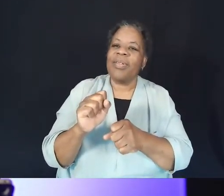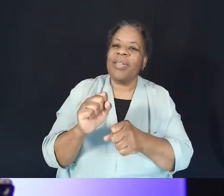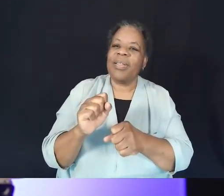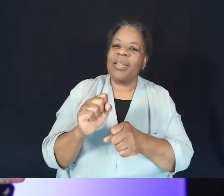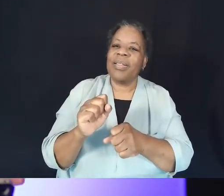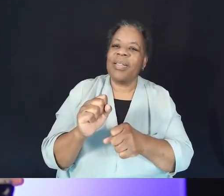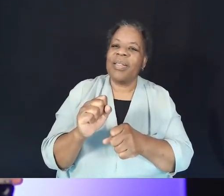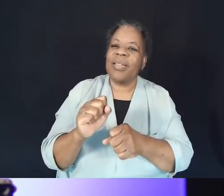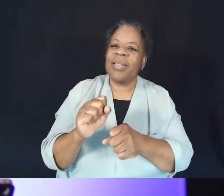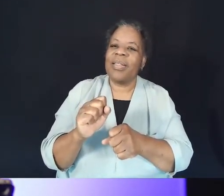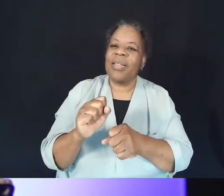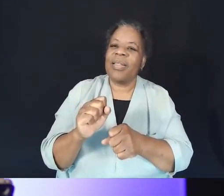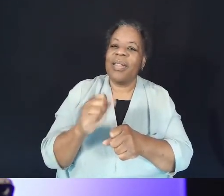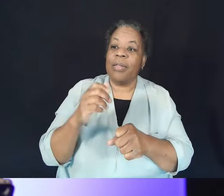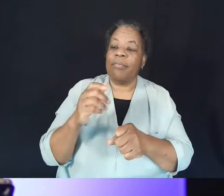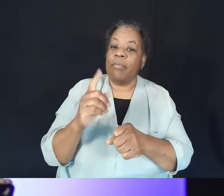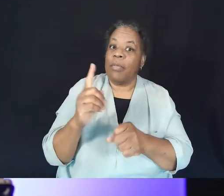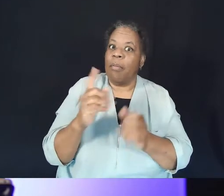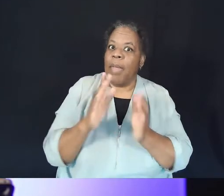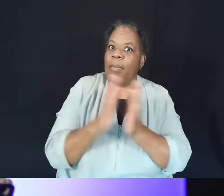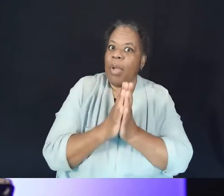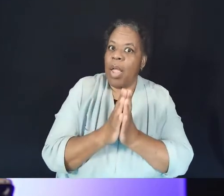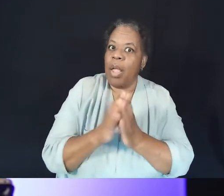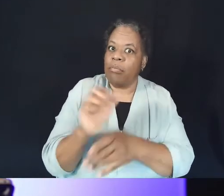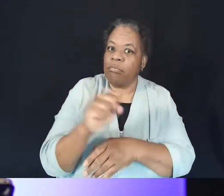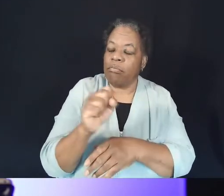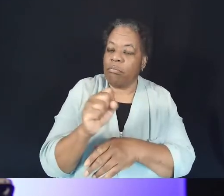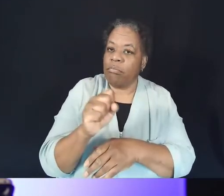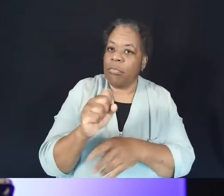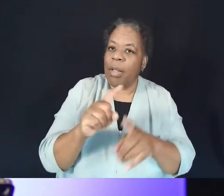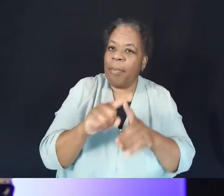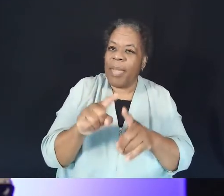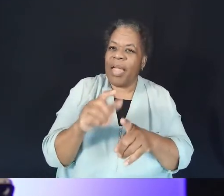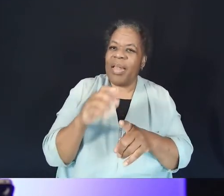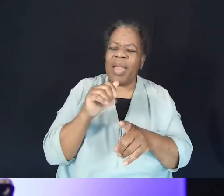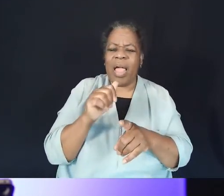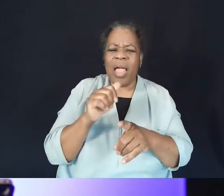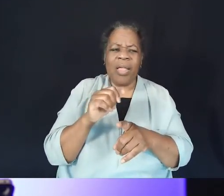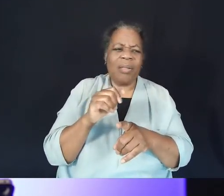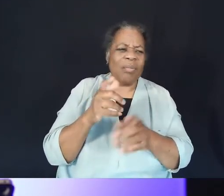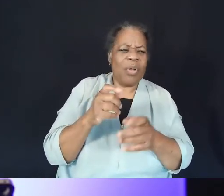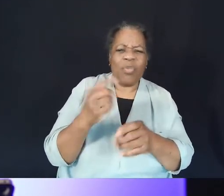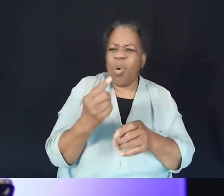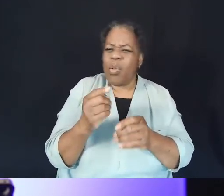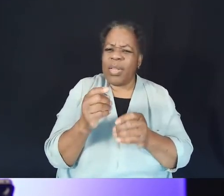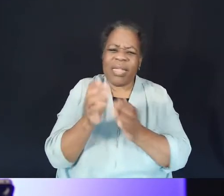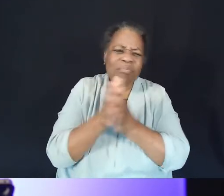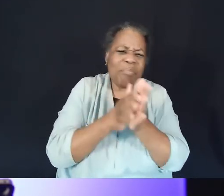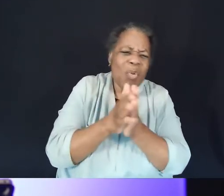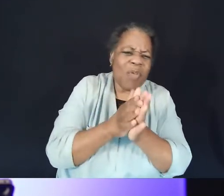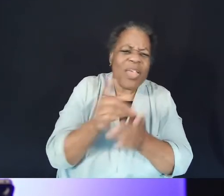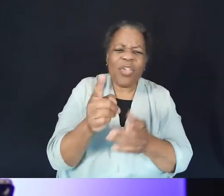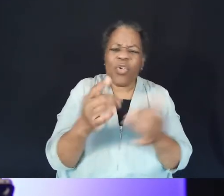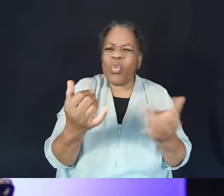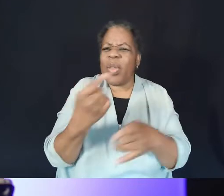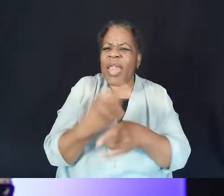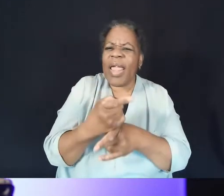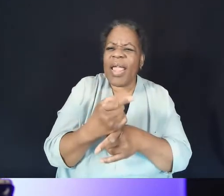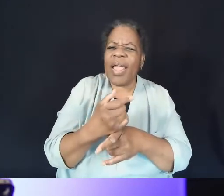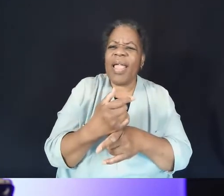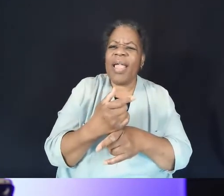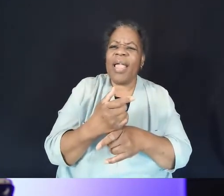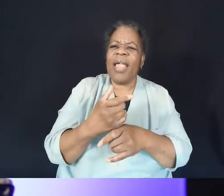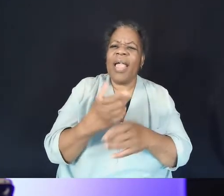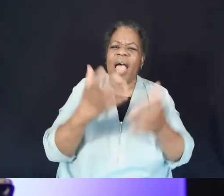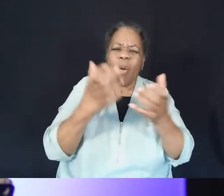And it's one of my prayers, but I don't want to just motivate you today. Today, I want to ask